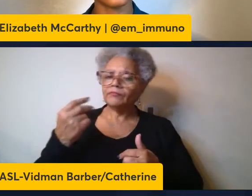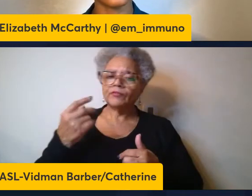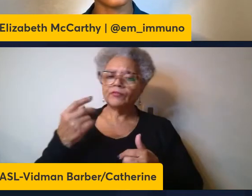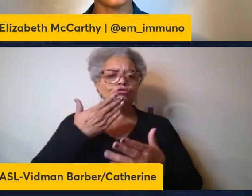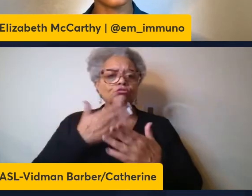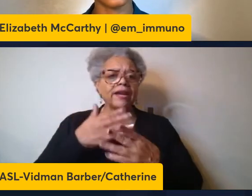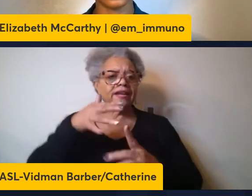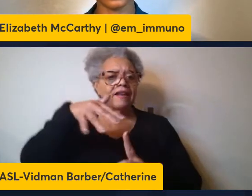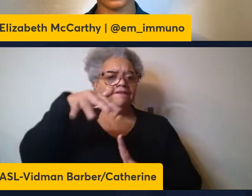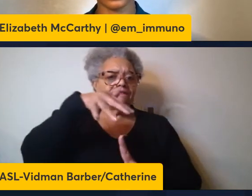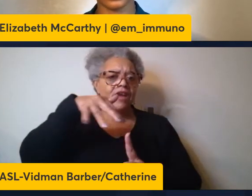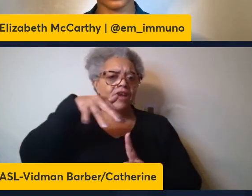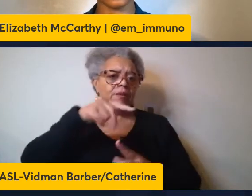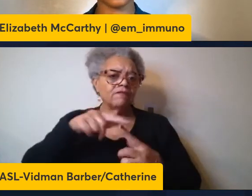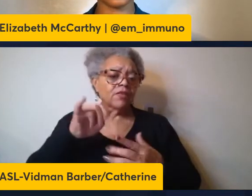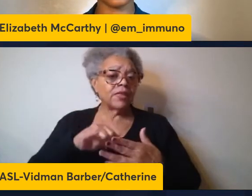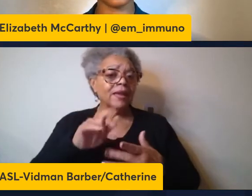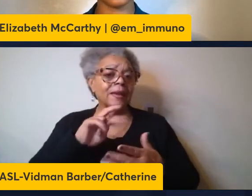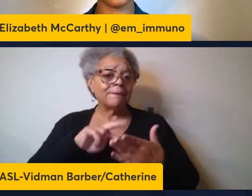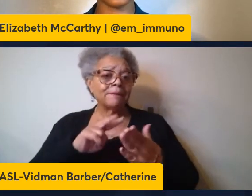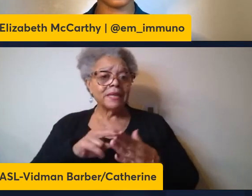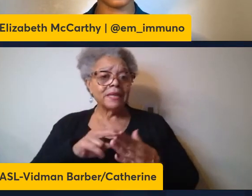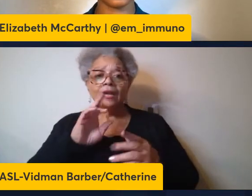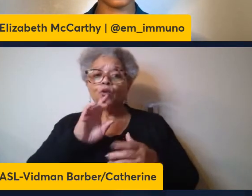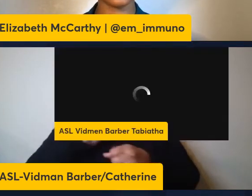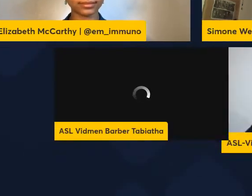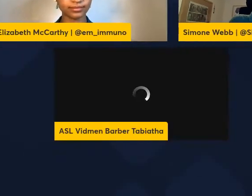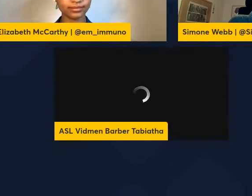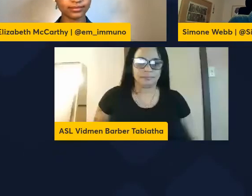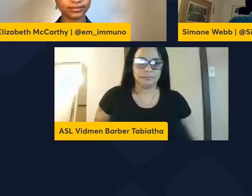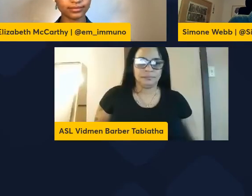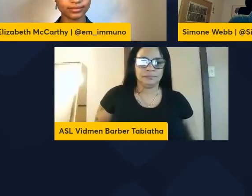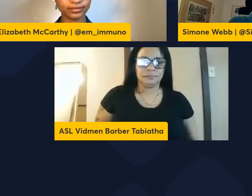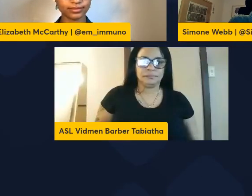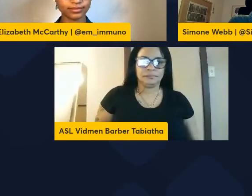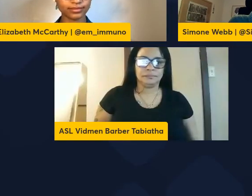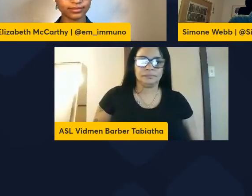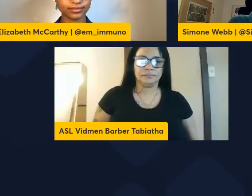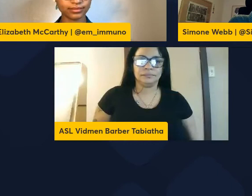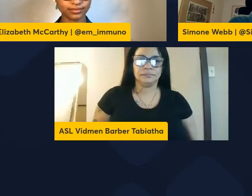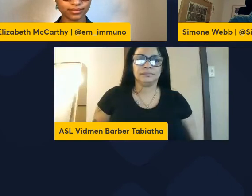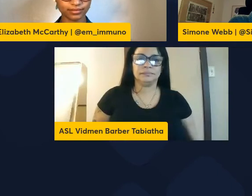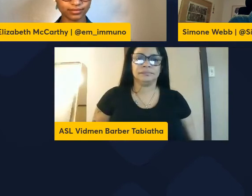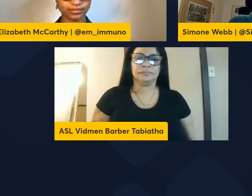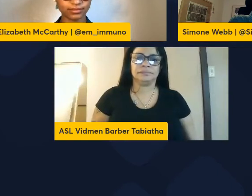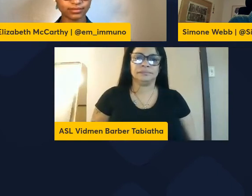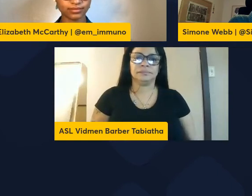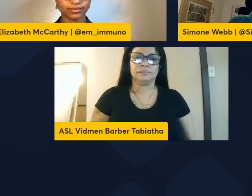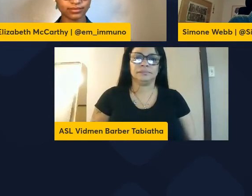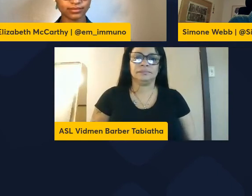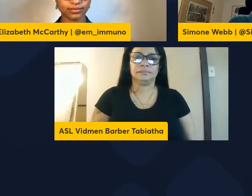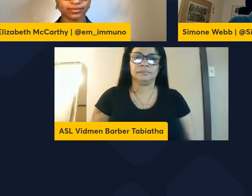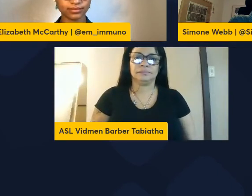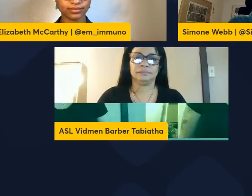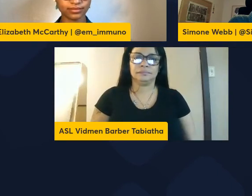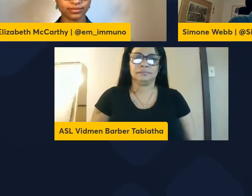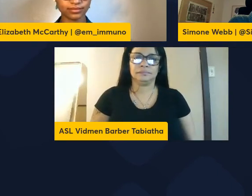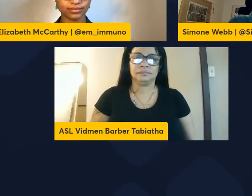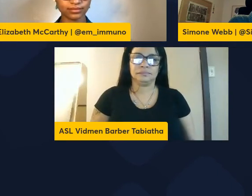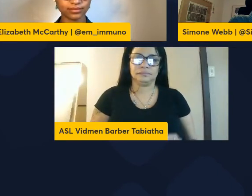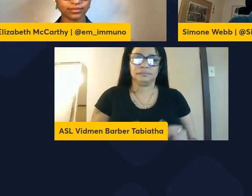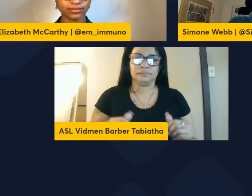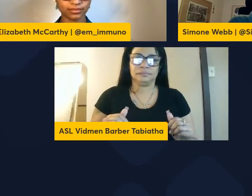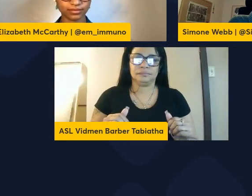It means being in a lab that will give you that time to learn, and will be familiar with the process of a